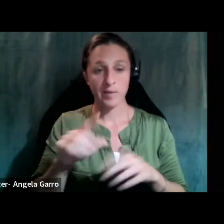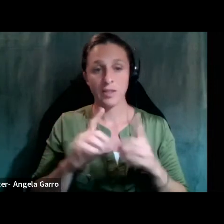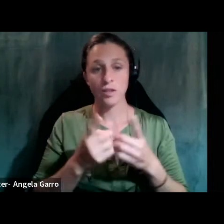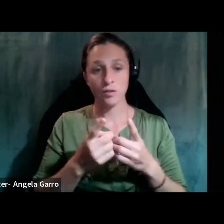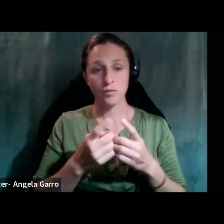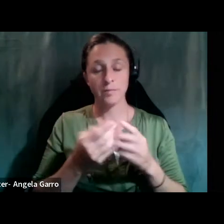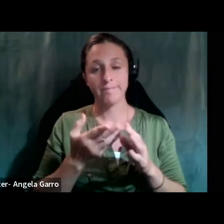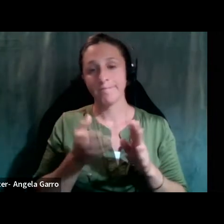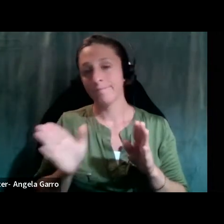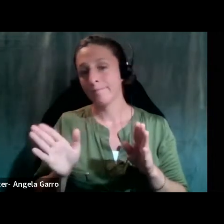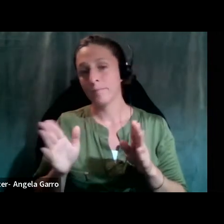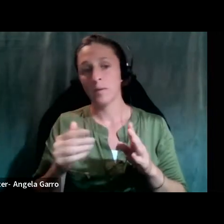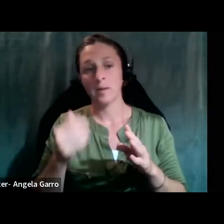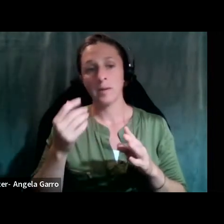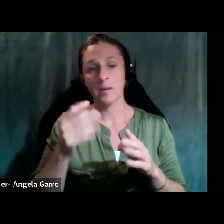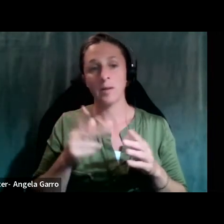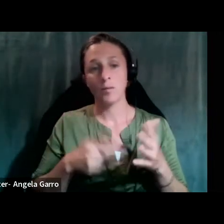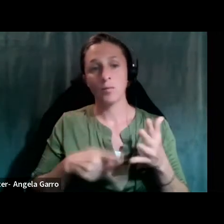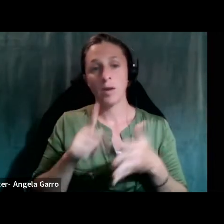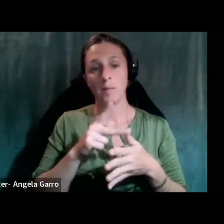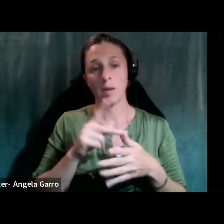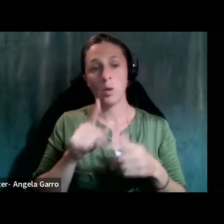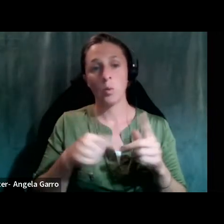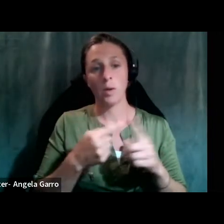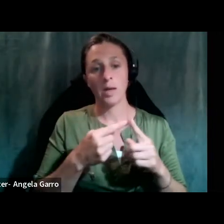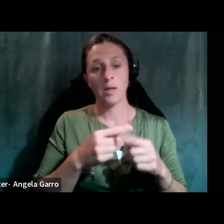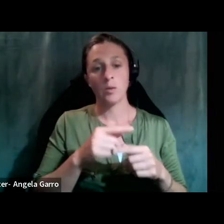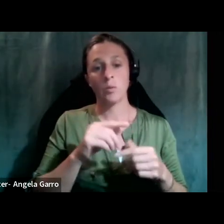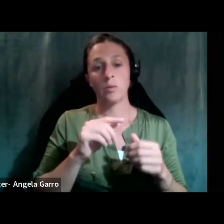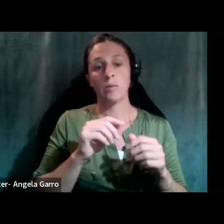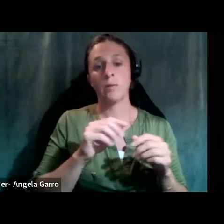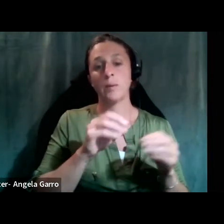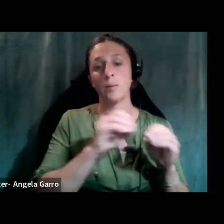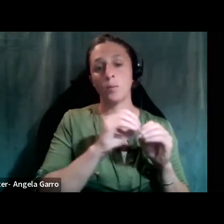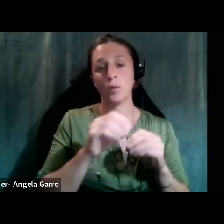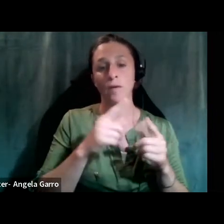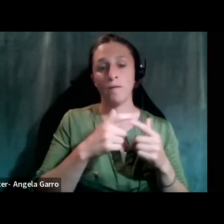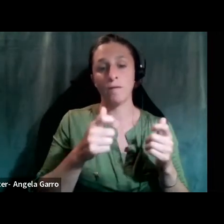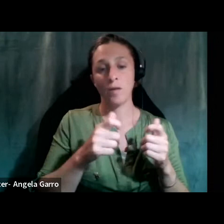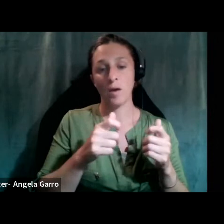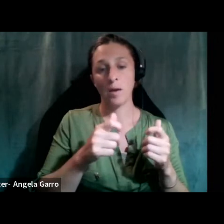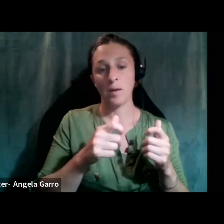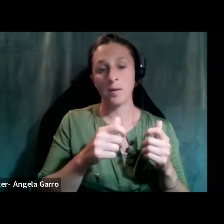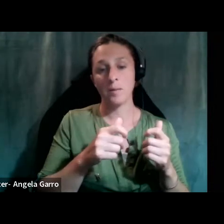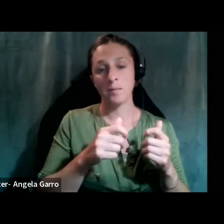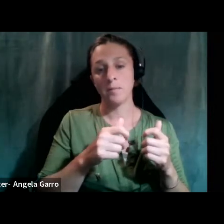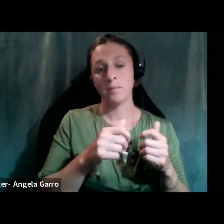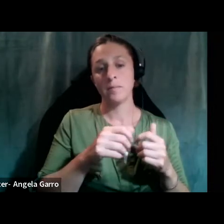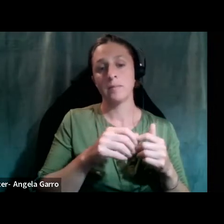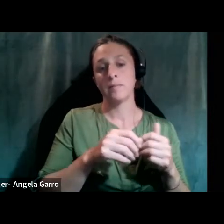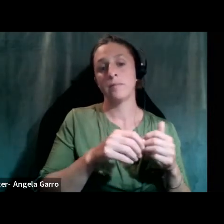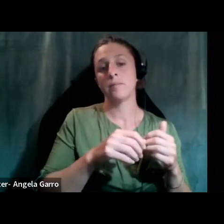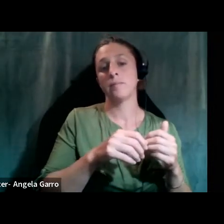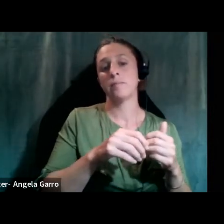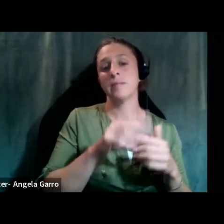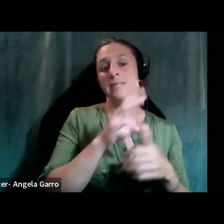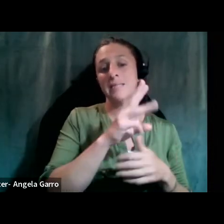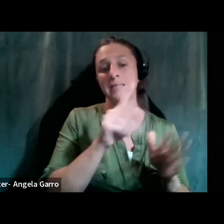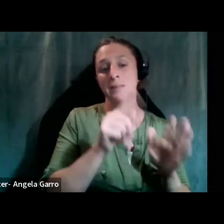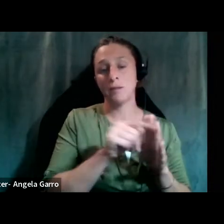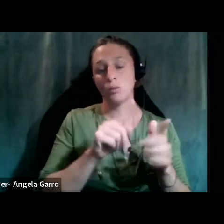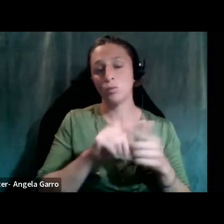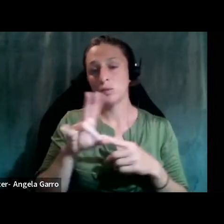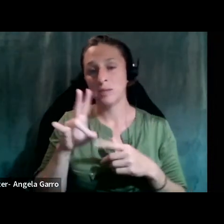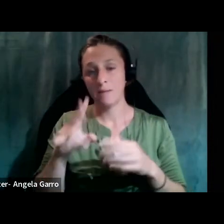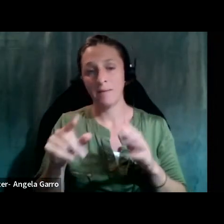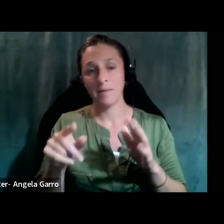from it. I think primarily when we moved from a 6-period day to a 7-period day. It was brought forward really under the auspices of